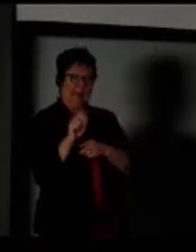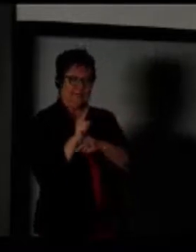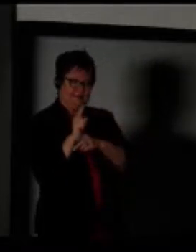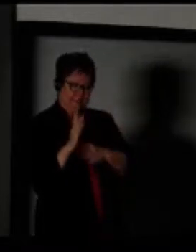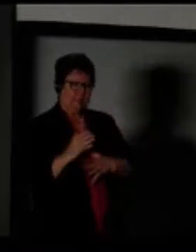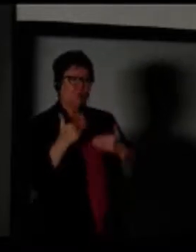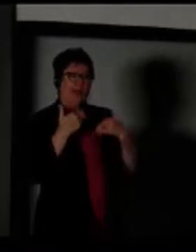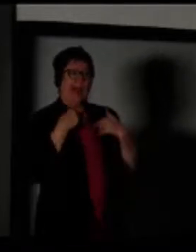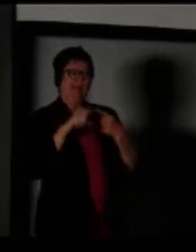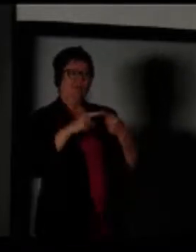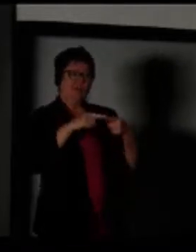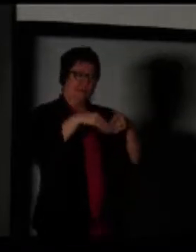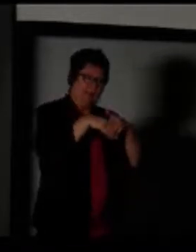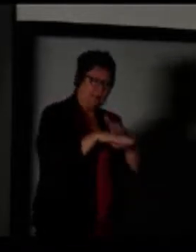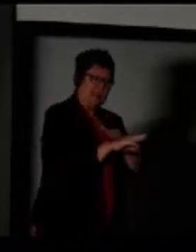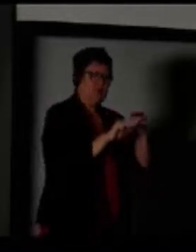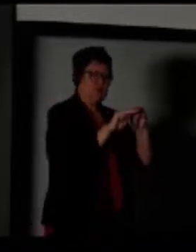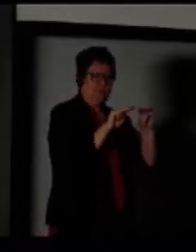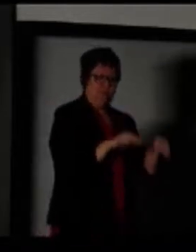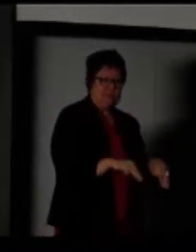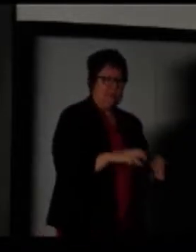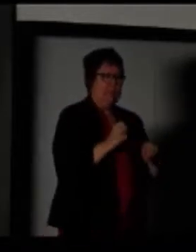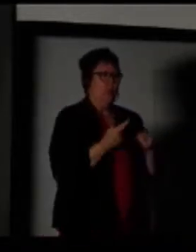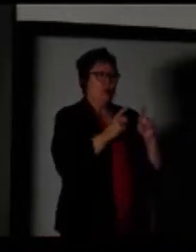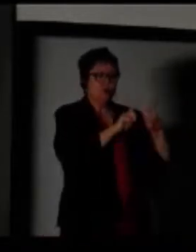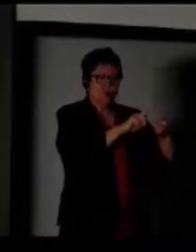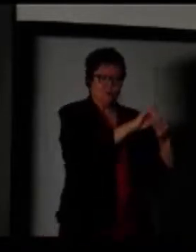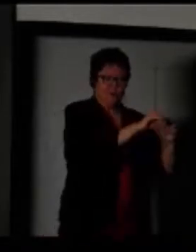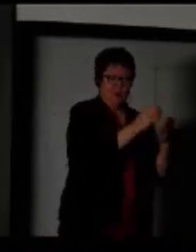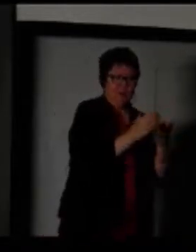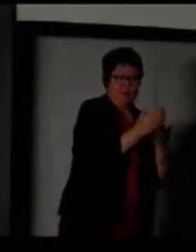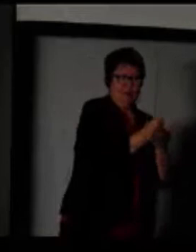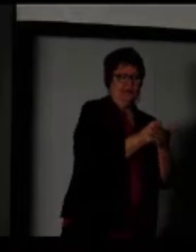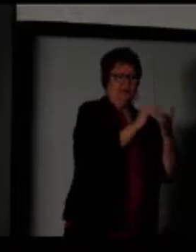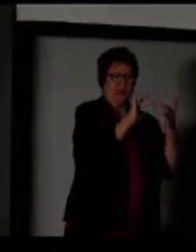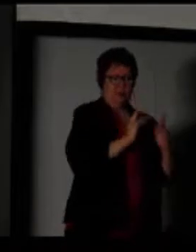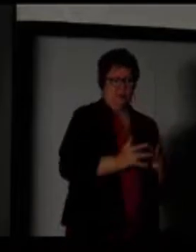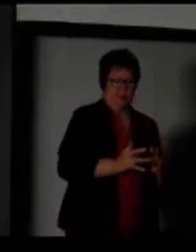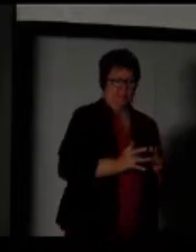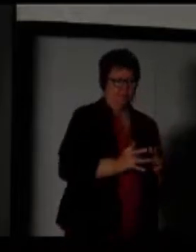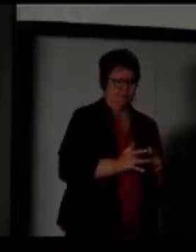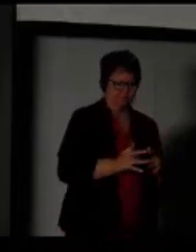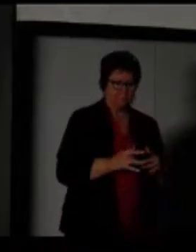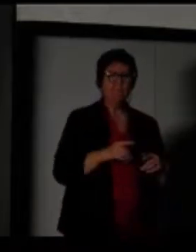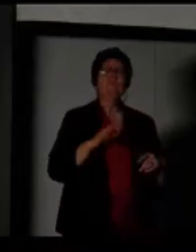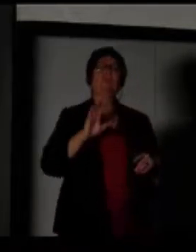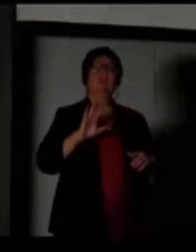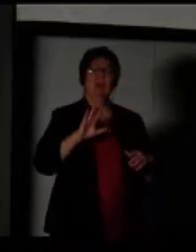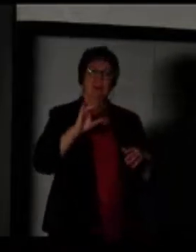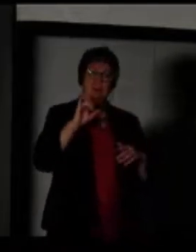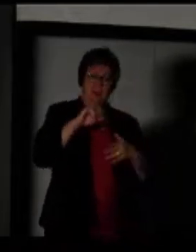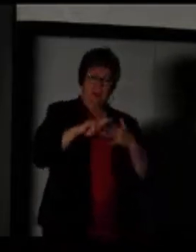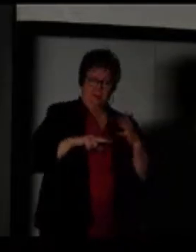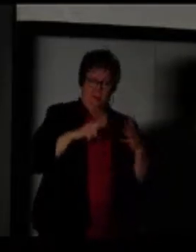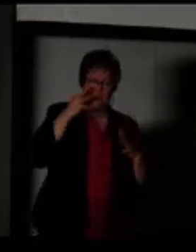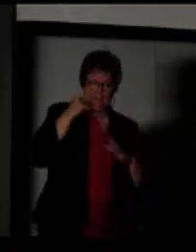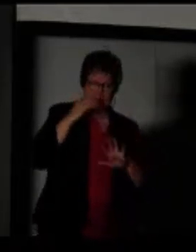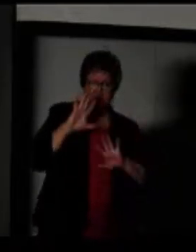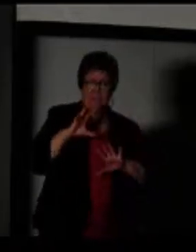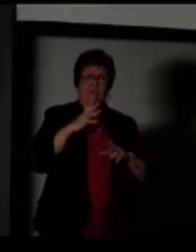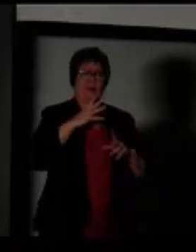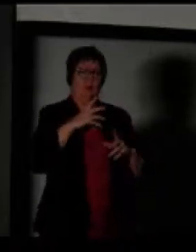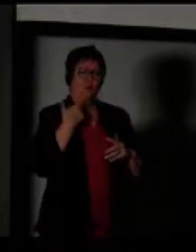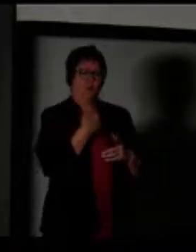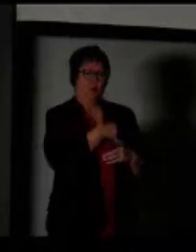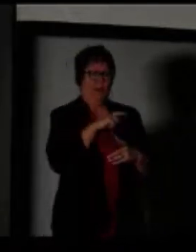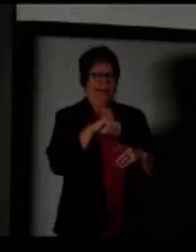come through the museum or they go to that collection that's online? And then we decide what things go around that,